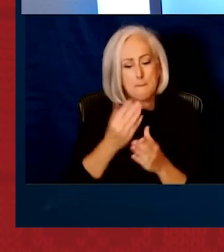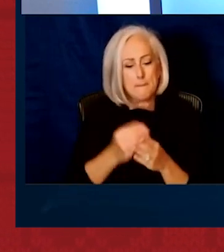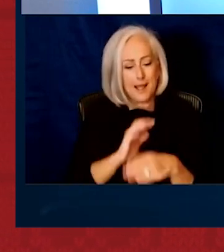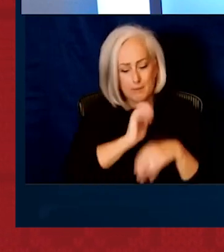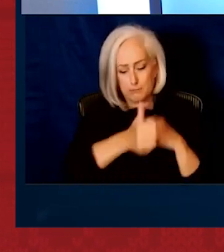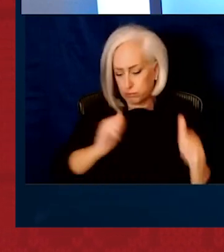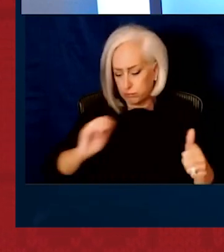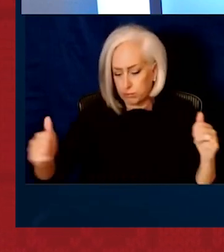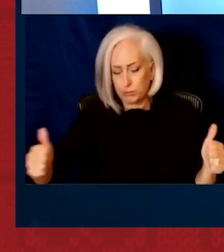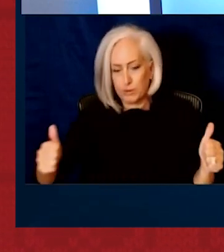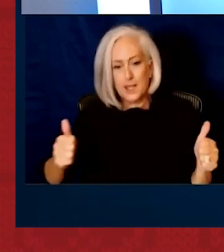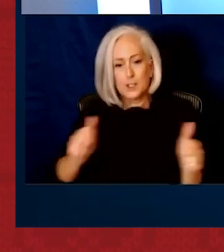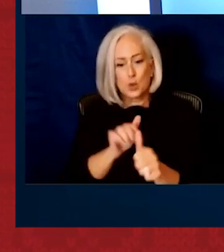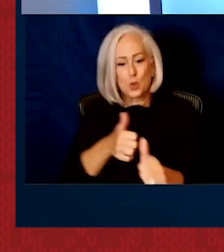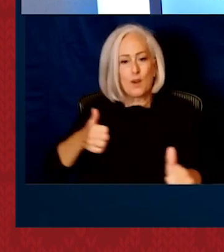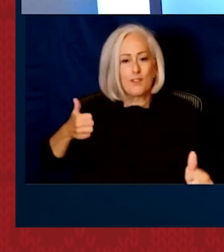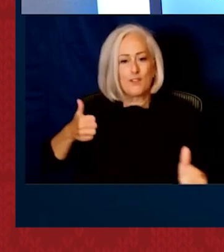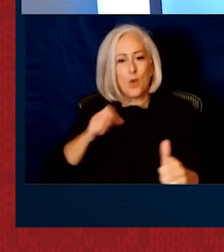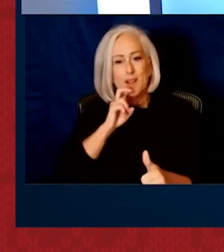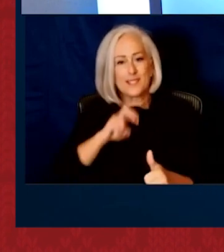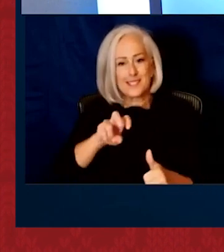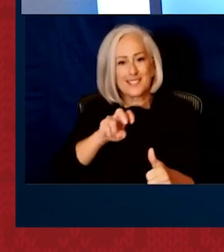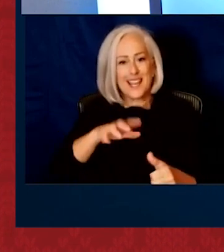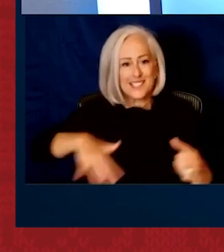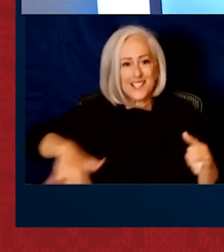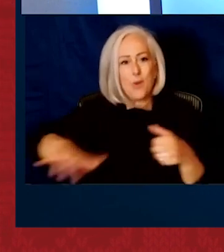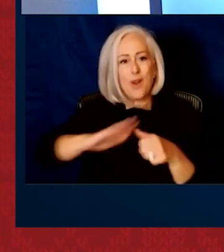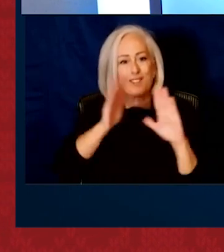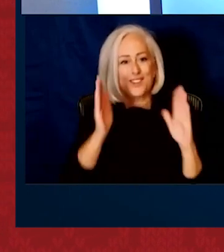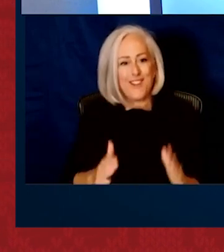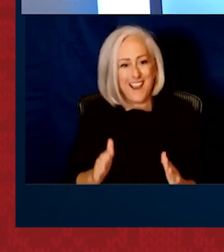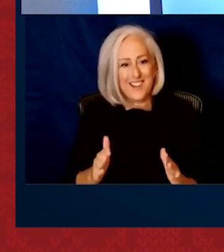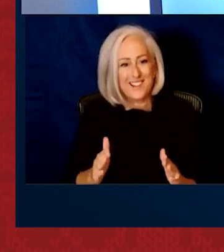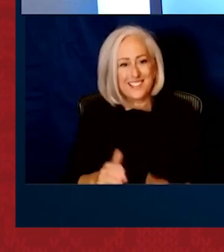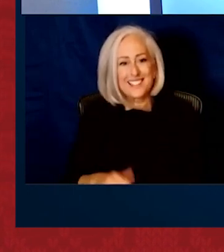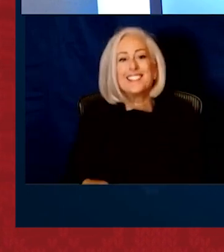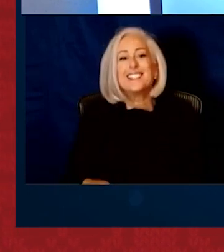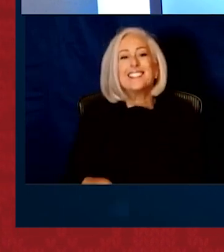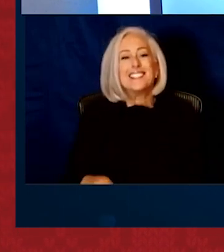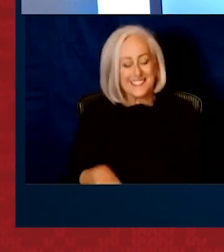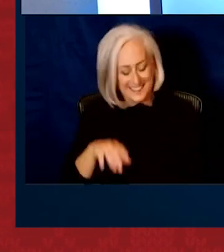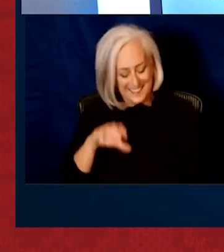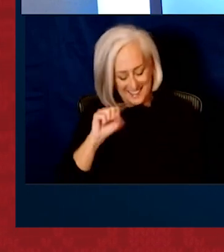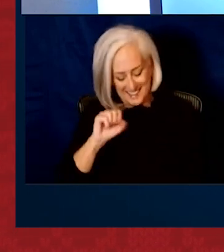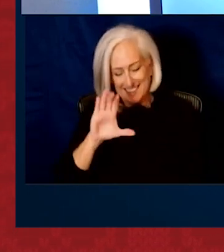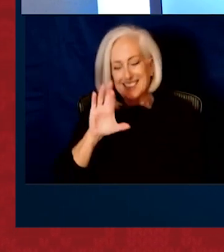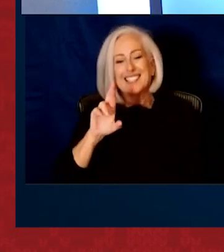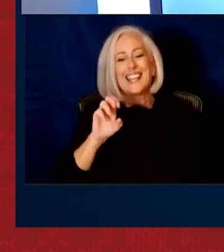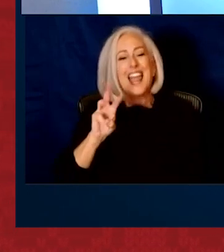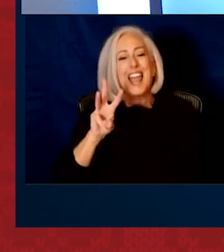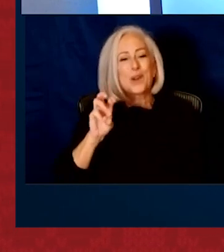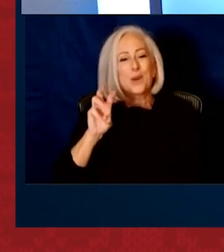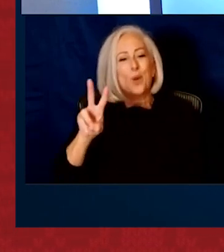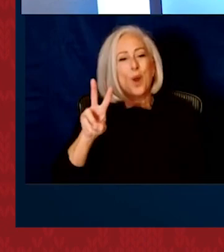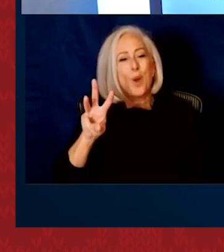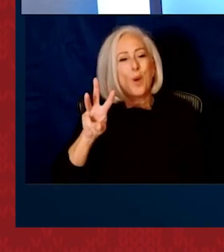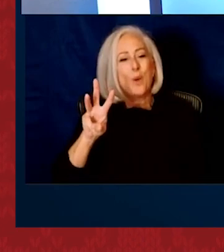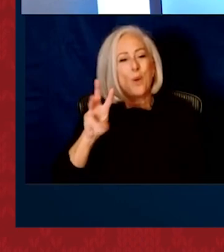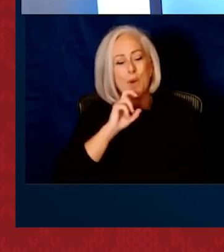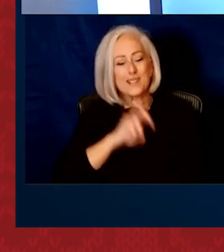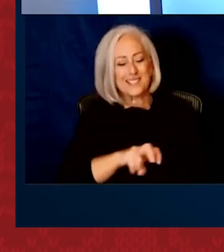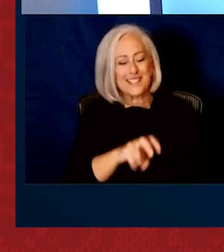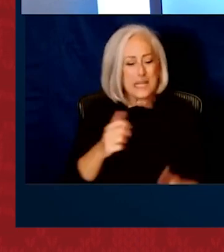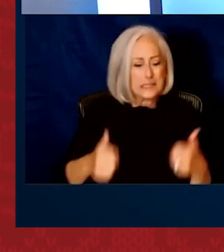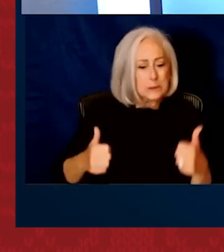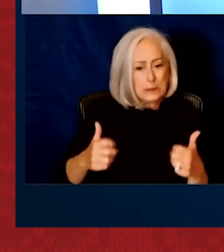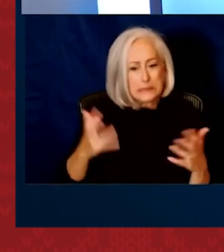nesting around our houses and our right. properties, and Scarecrows some other for questions snakes. about that. All right, scarecrows for snakes. We'll be back to that in just a minute. We know there's probably a lot of